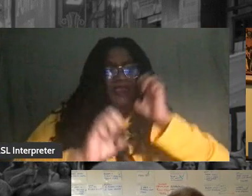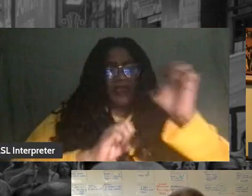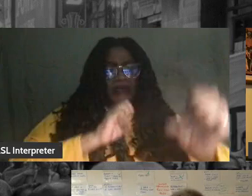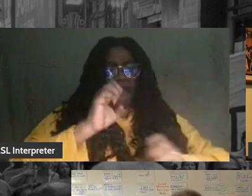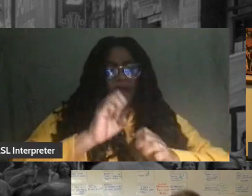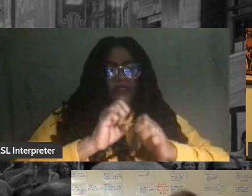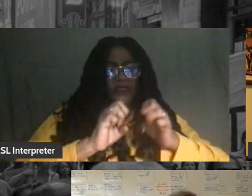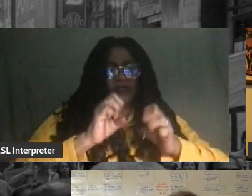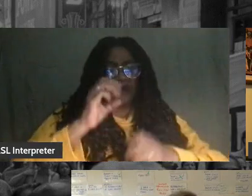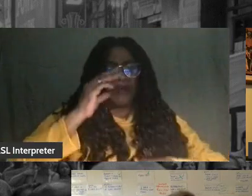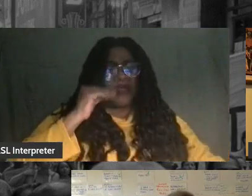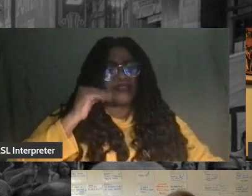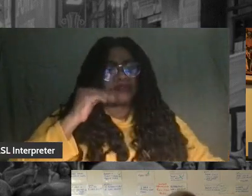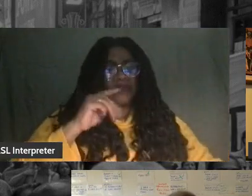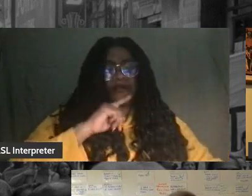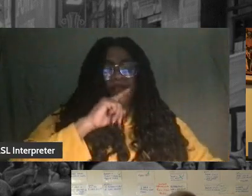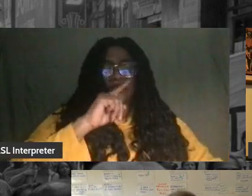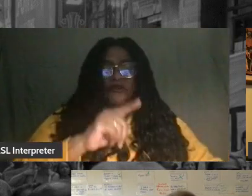best sense.